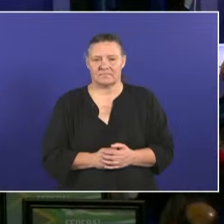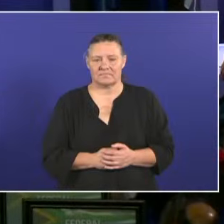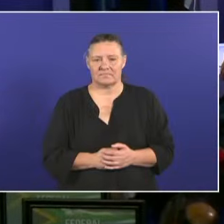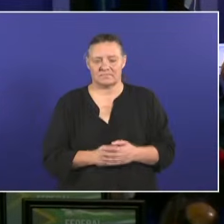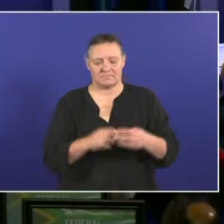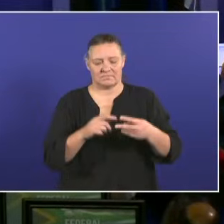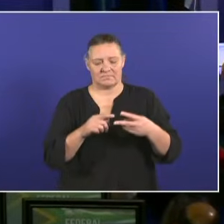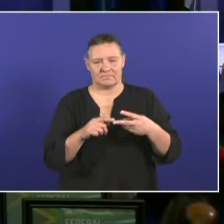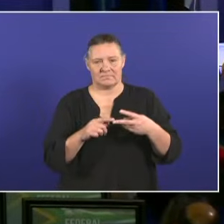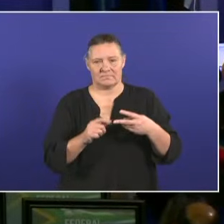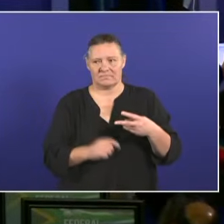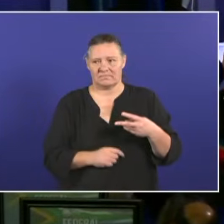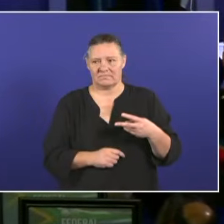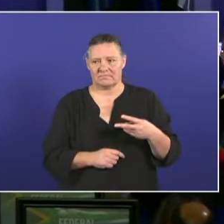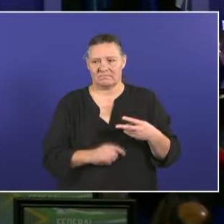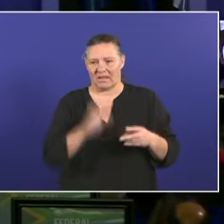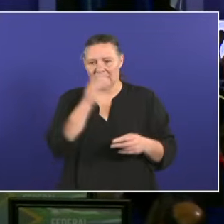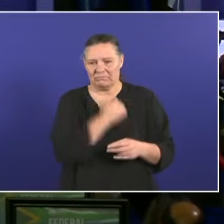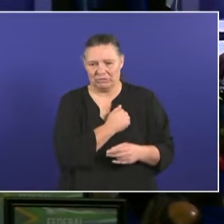For the